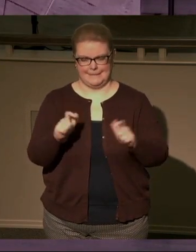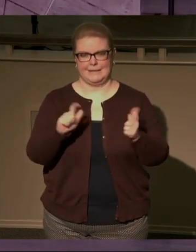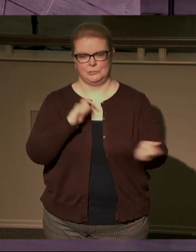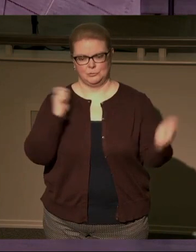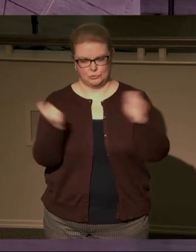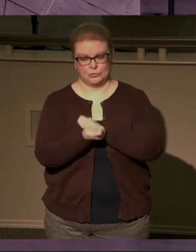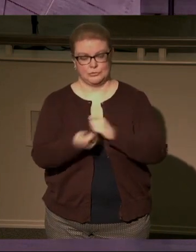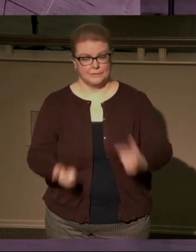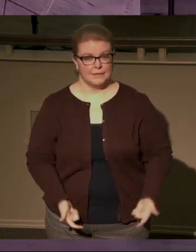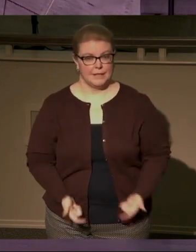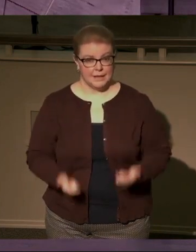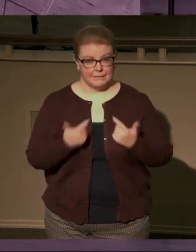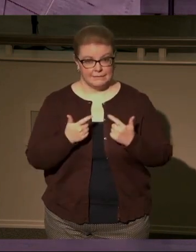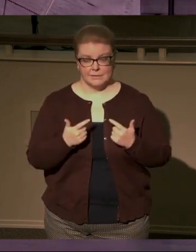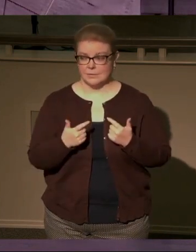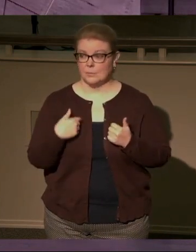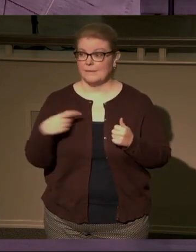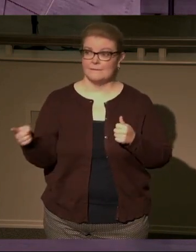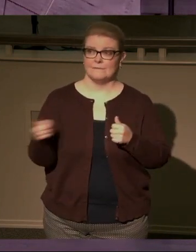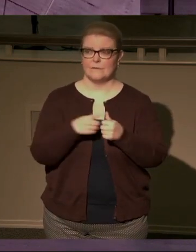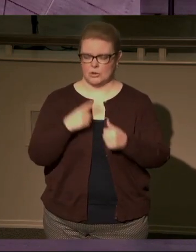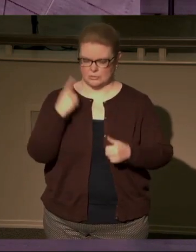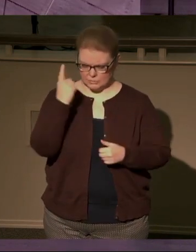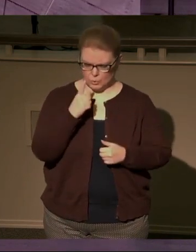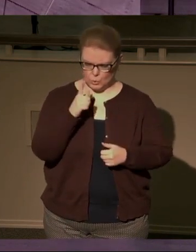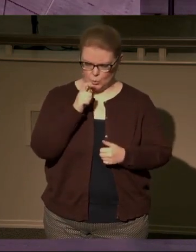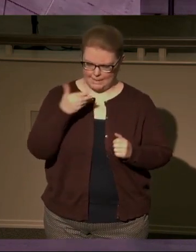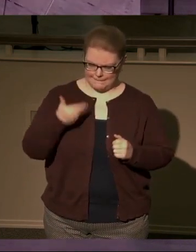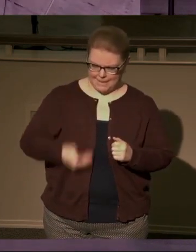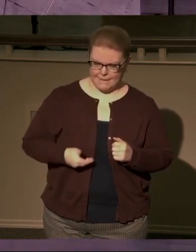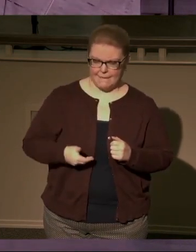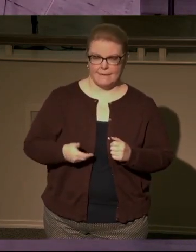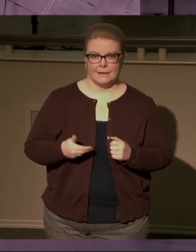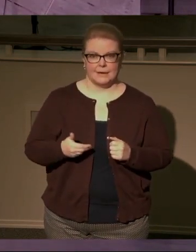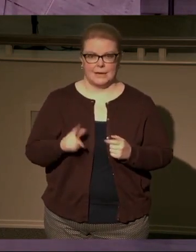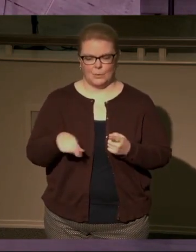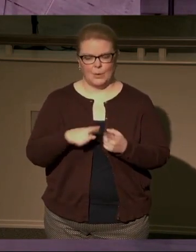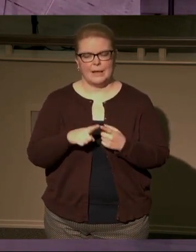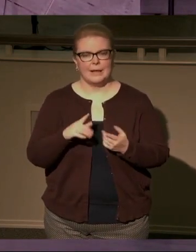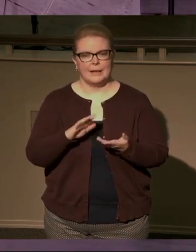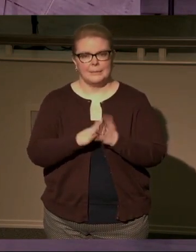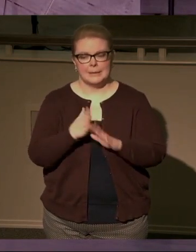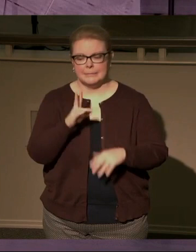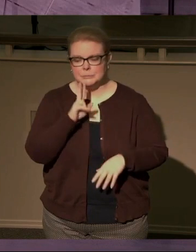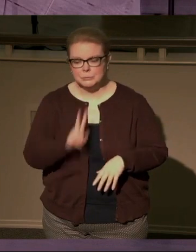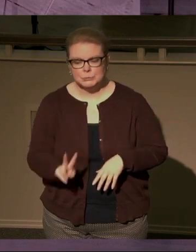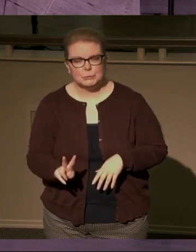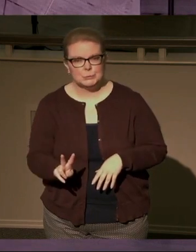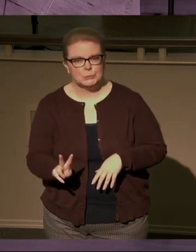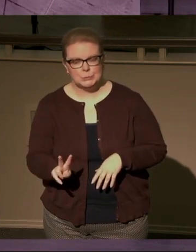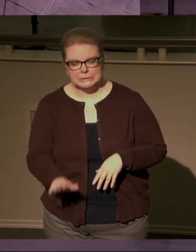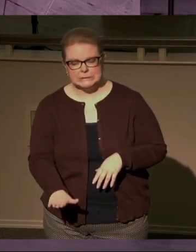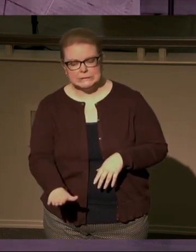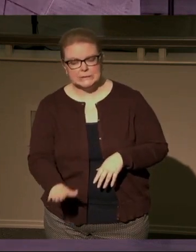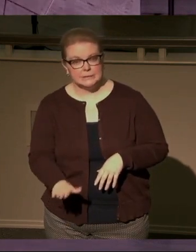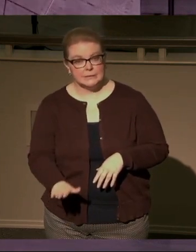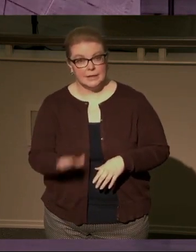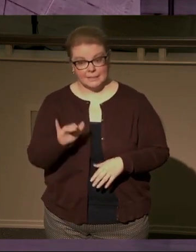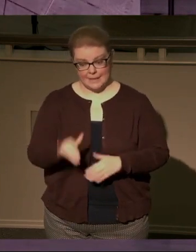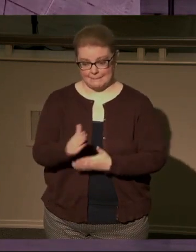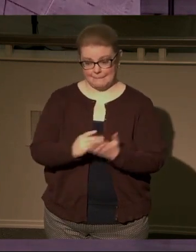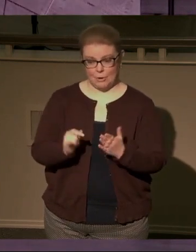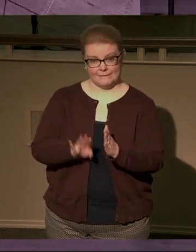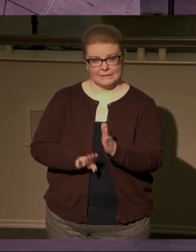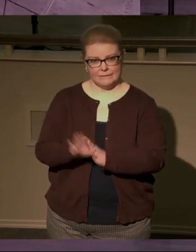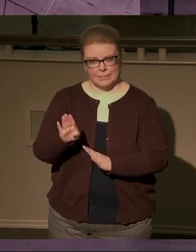You know where we first ask the who am I question? It's called the terrible twos. At that phase in development, a